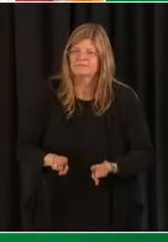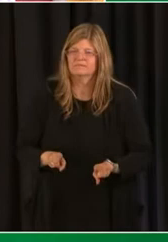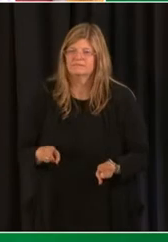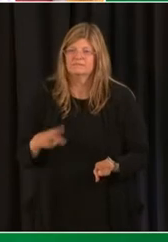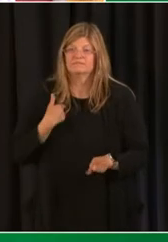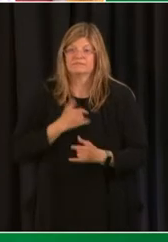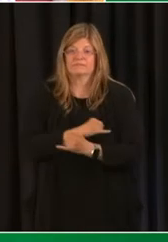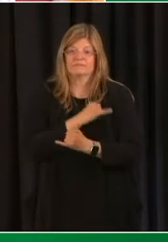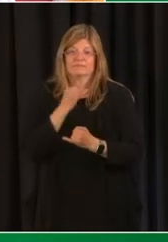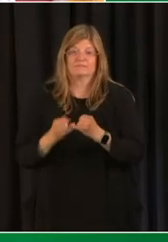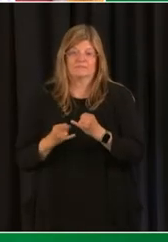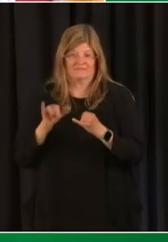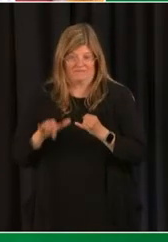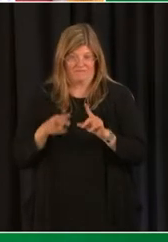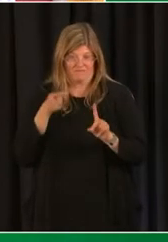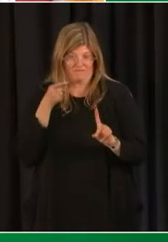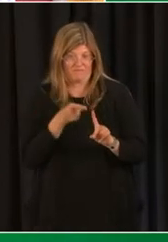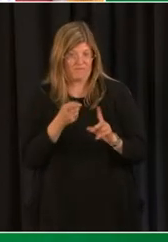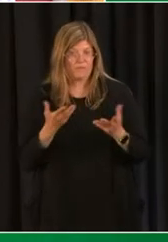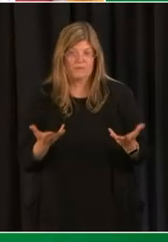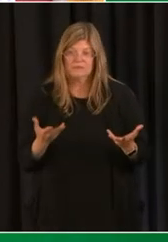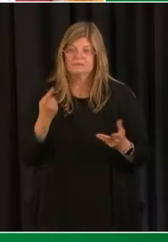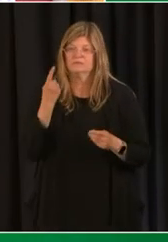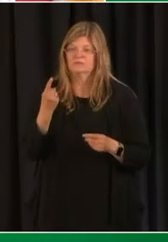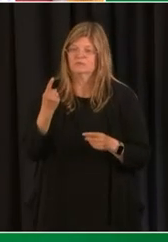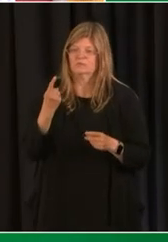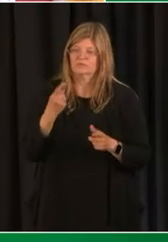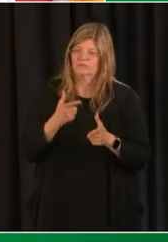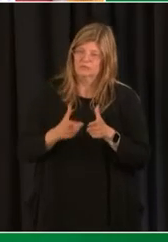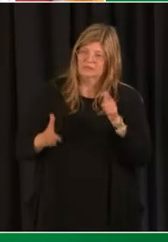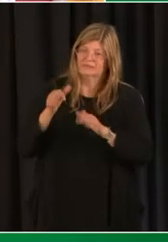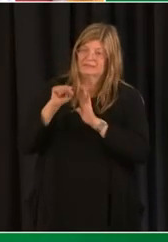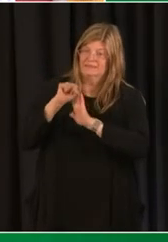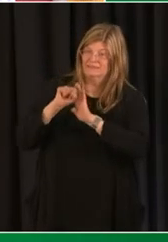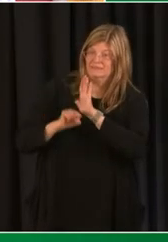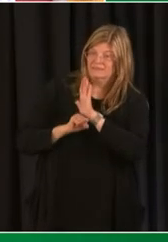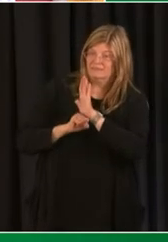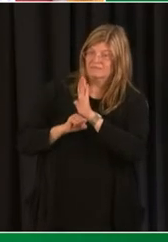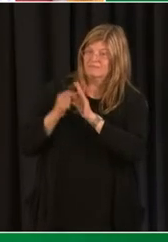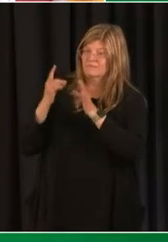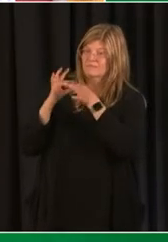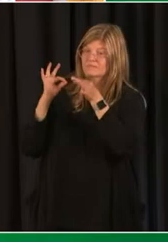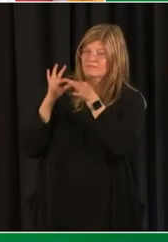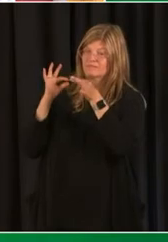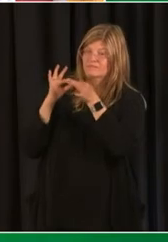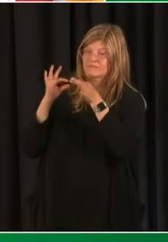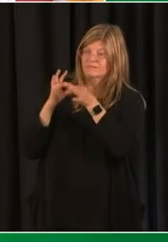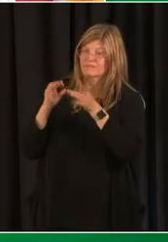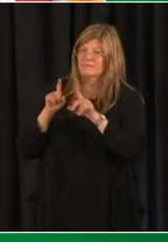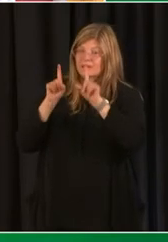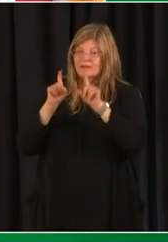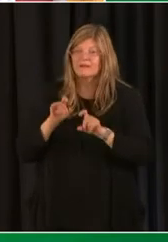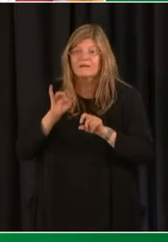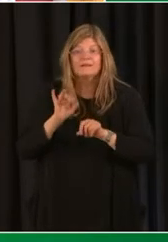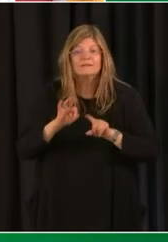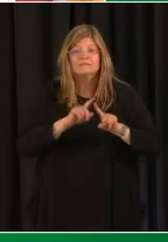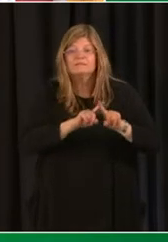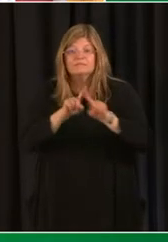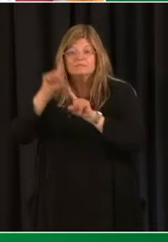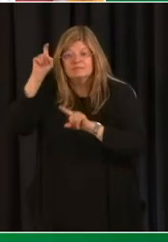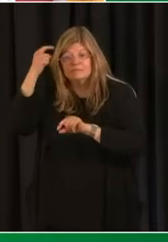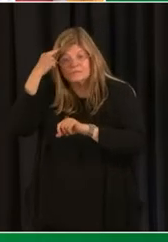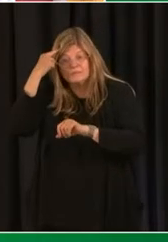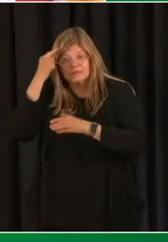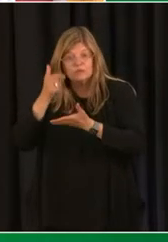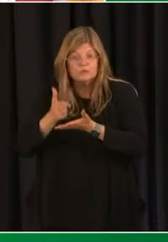this. A great statesman once remarked, the true test of any government is how that government